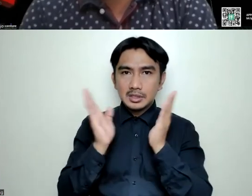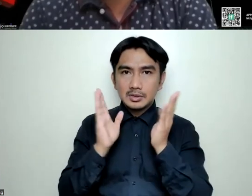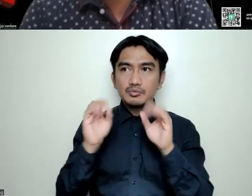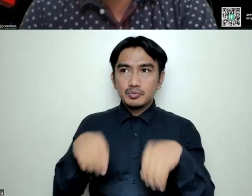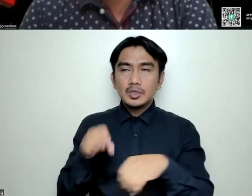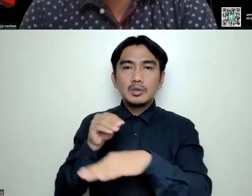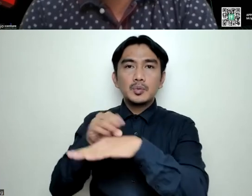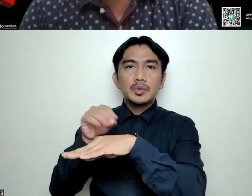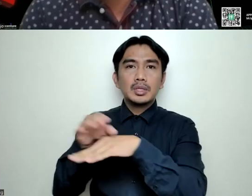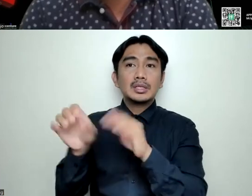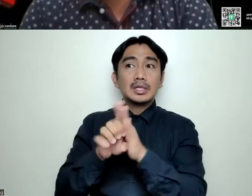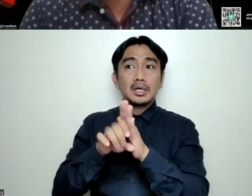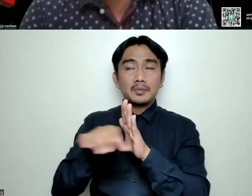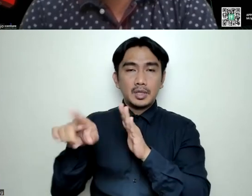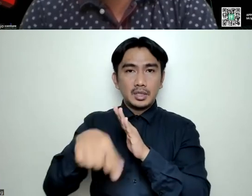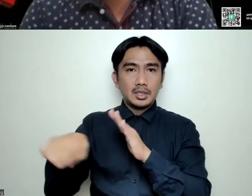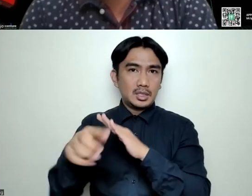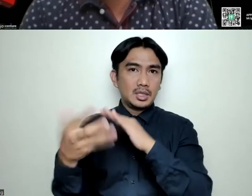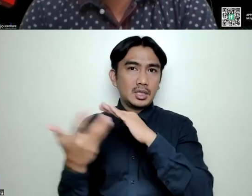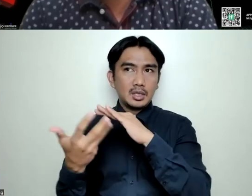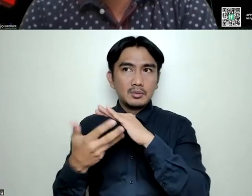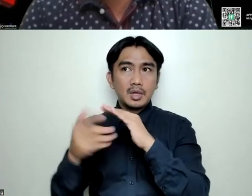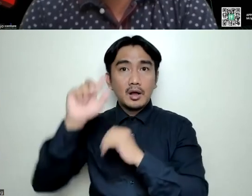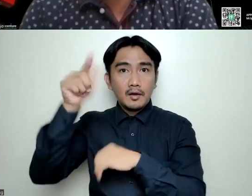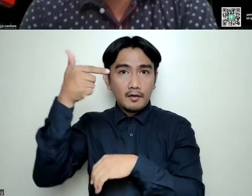the consultancy services are government agencies,